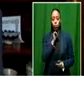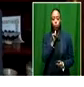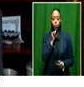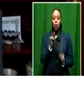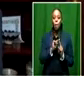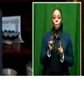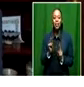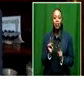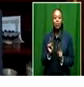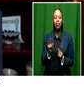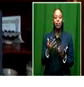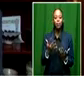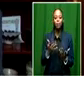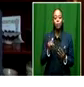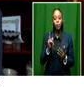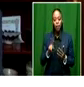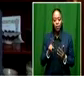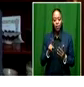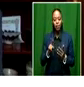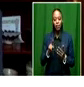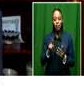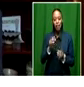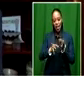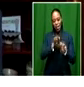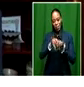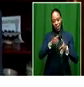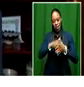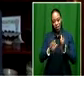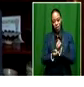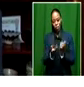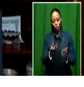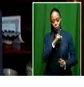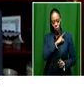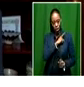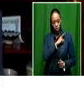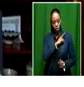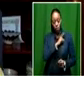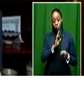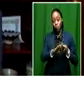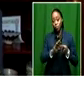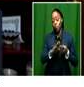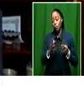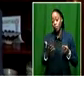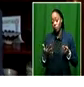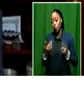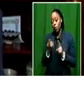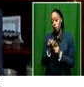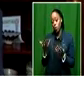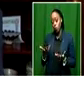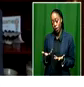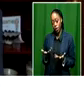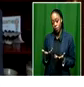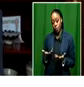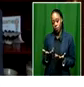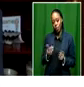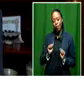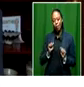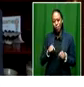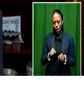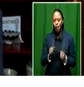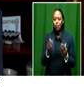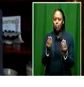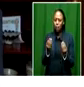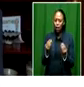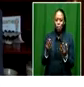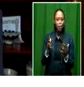we have to put context to them, because you have to look at where we come from. So as much as the